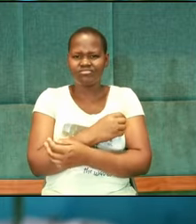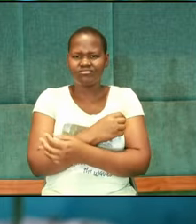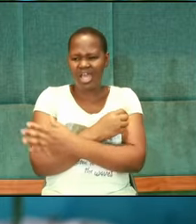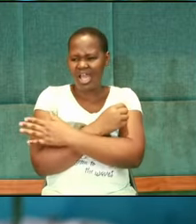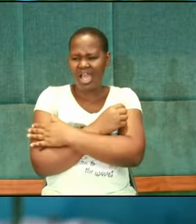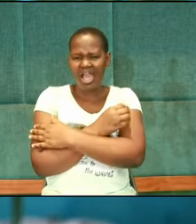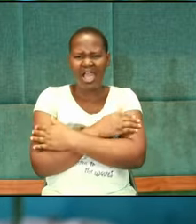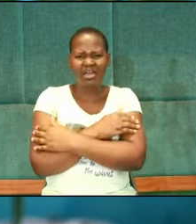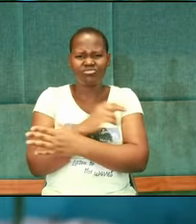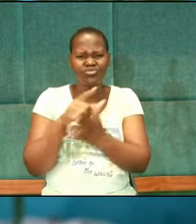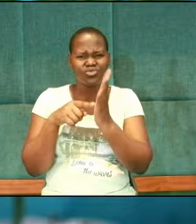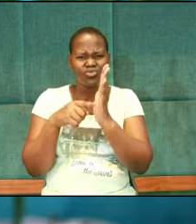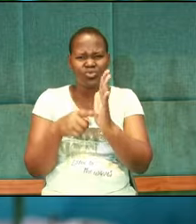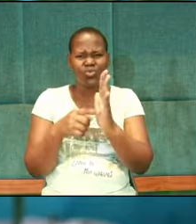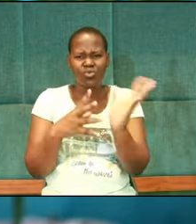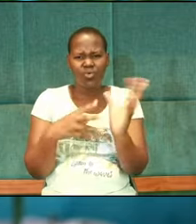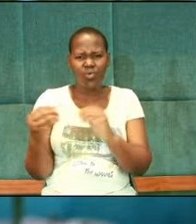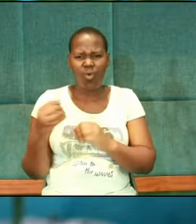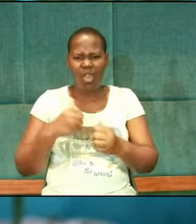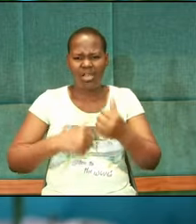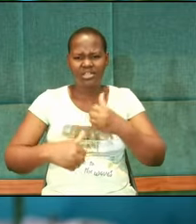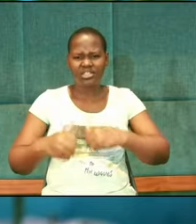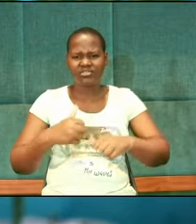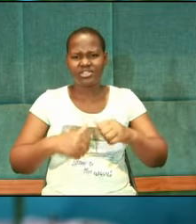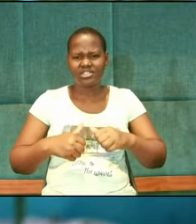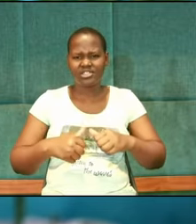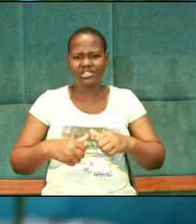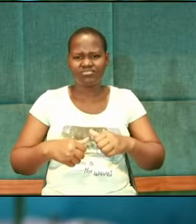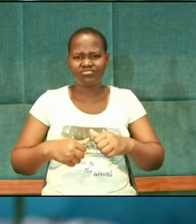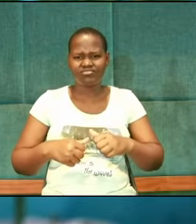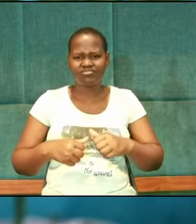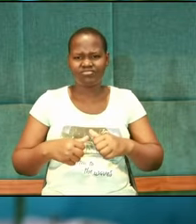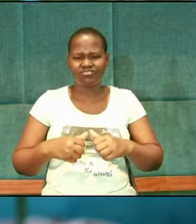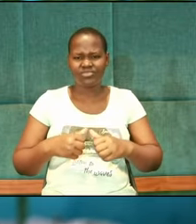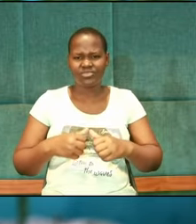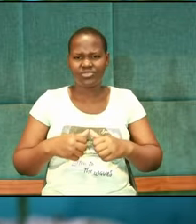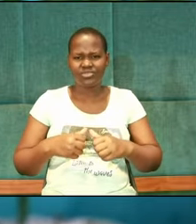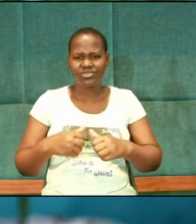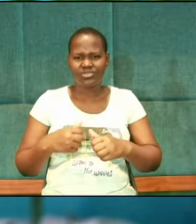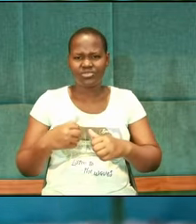gym to lift 50 metals every time.